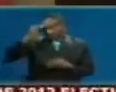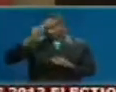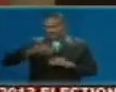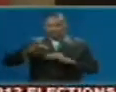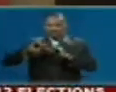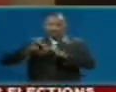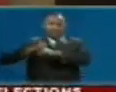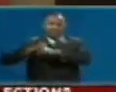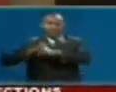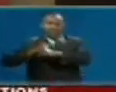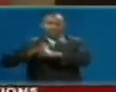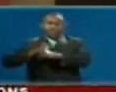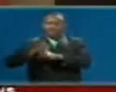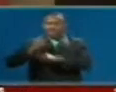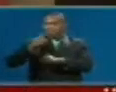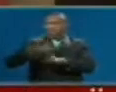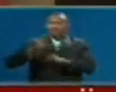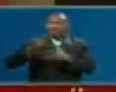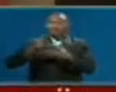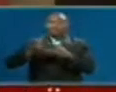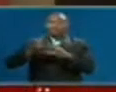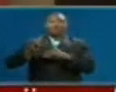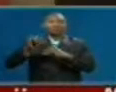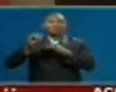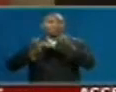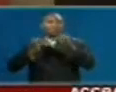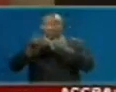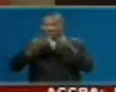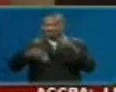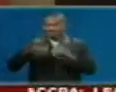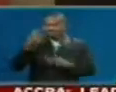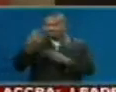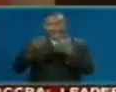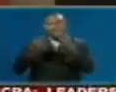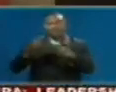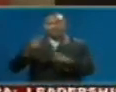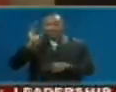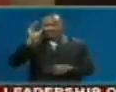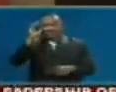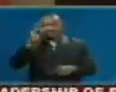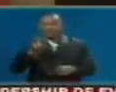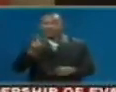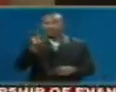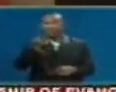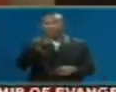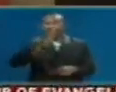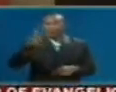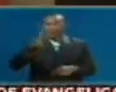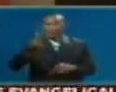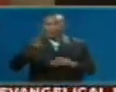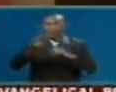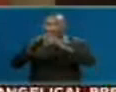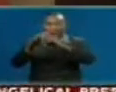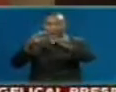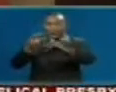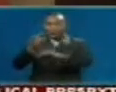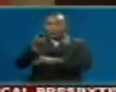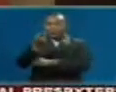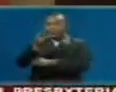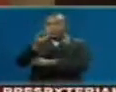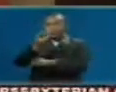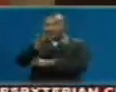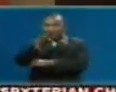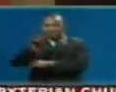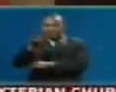Joseph Henry Smith, commissioned the production of the patrol boats during a visit to China. The 46-meter naval patrol boats are